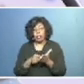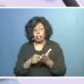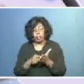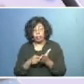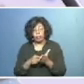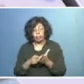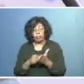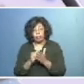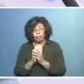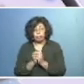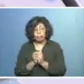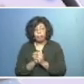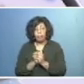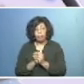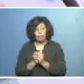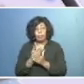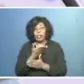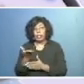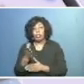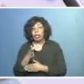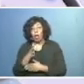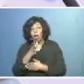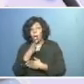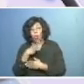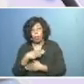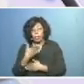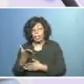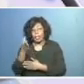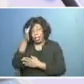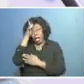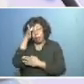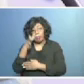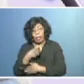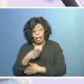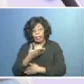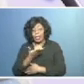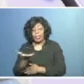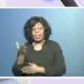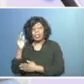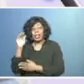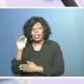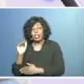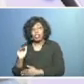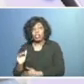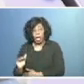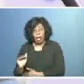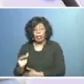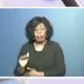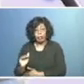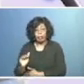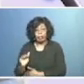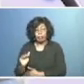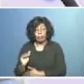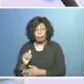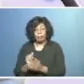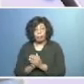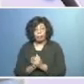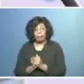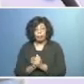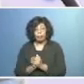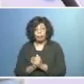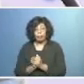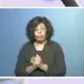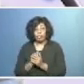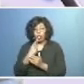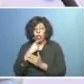vain. There is a woman, there is a man, there is a child, whether a boy or girl, who would